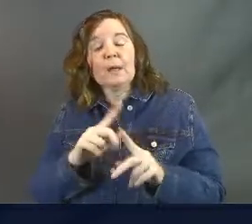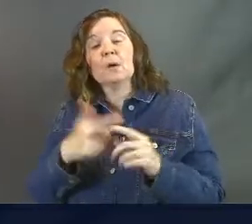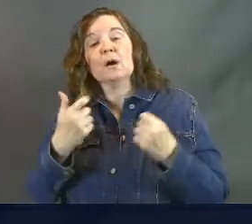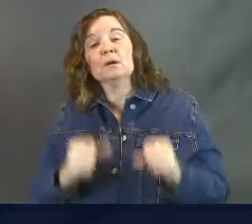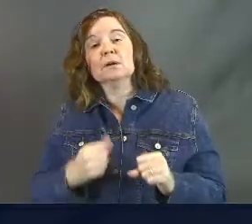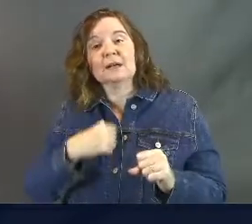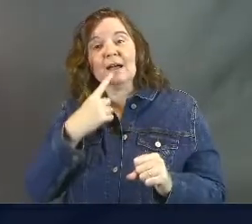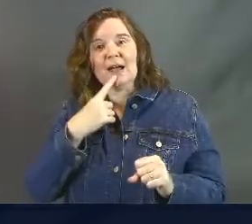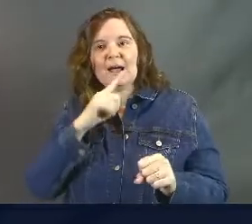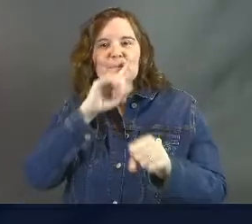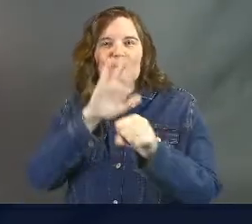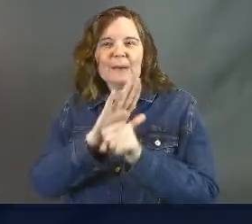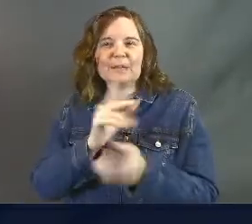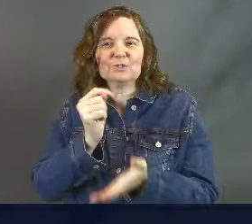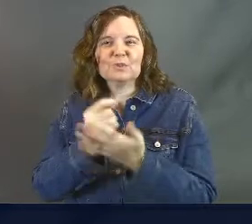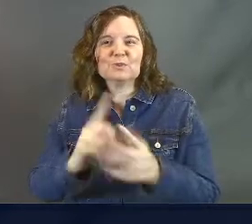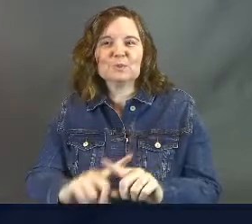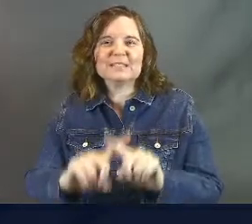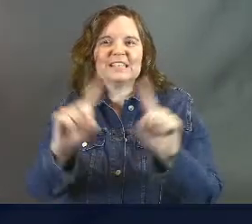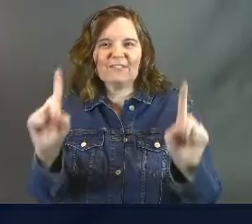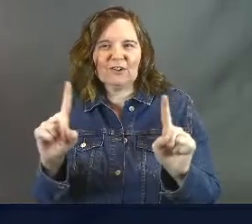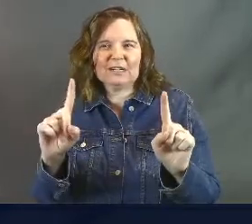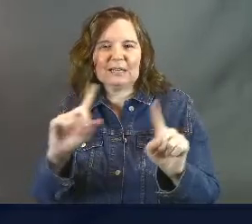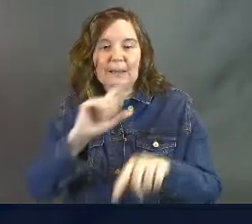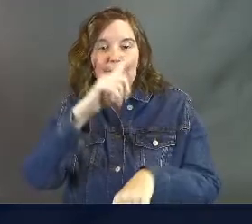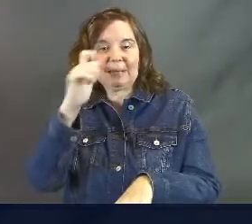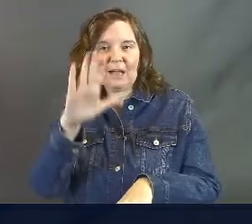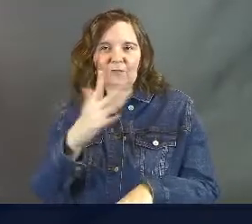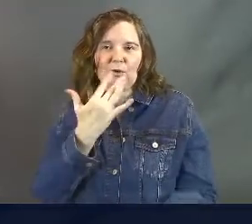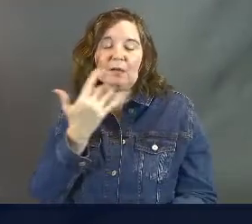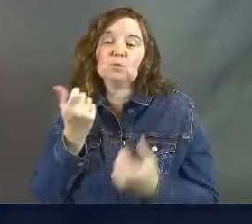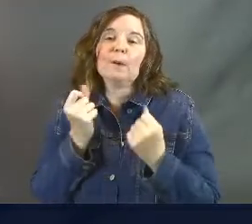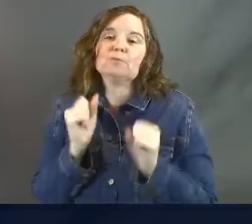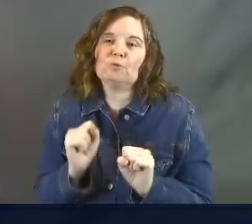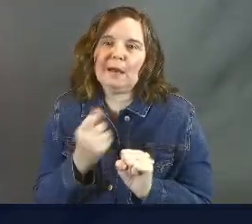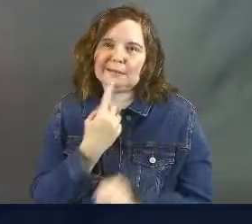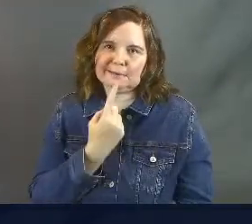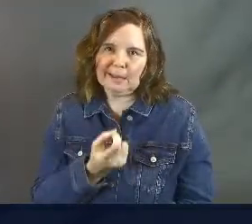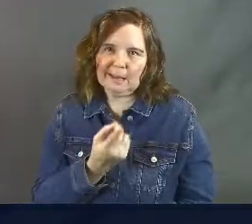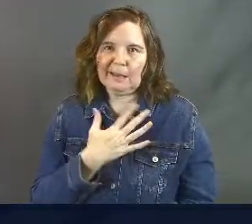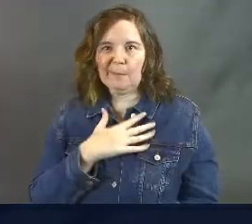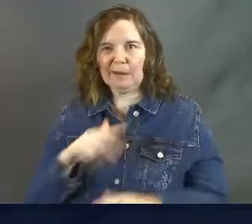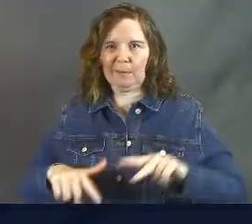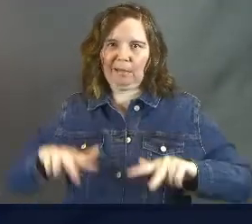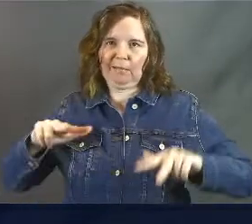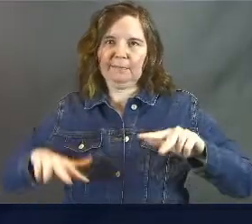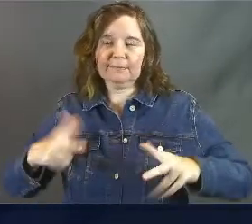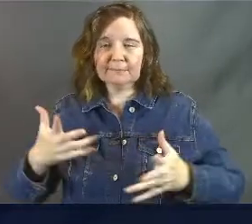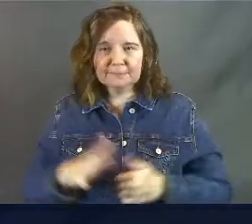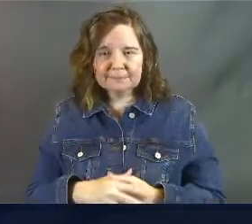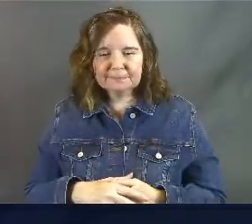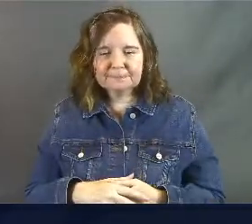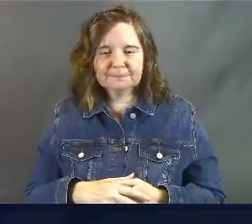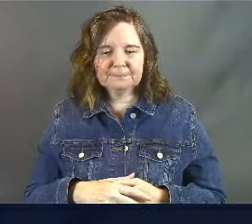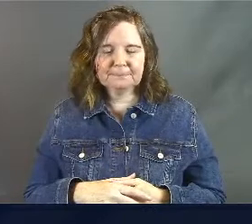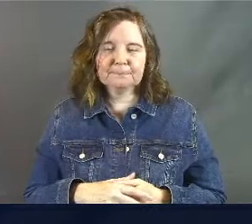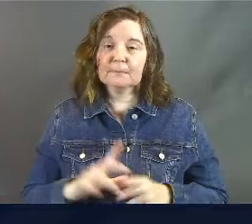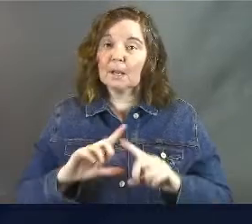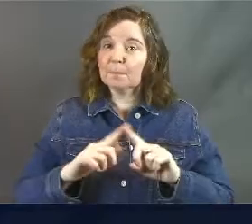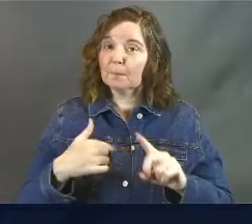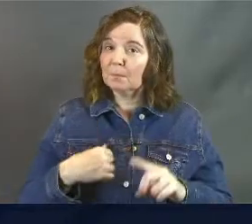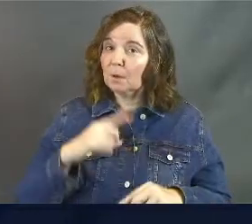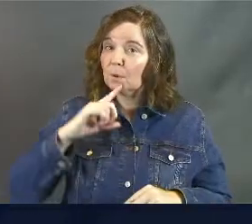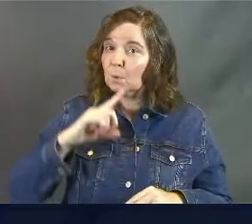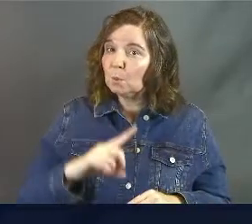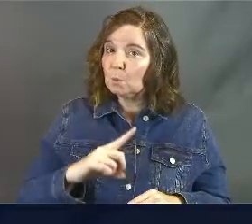is I promise not to treat you any differently based on your color. That's what I'm trying to say in my clumsiness. But what